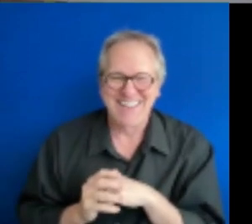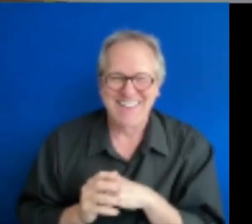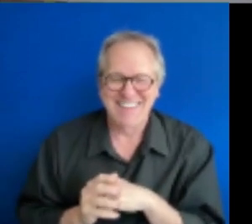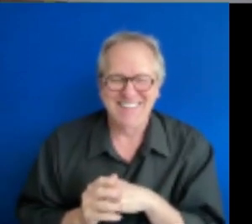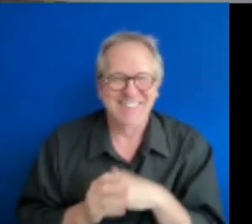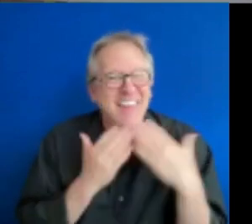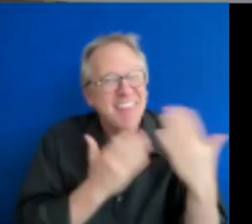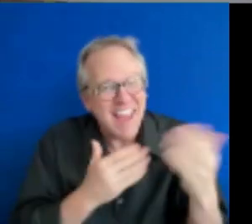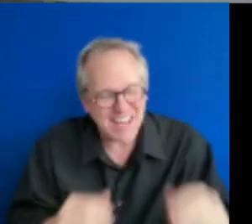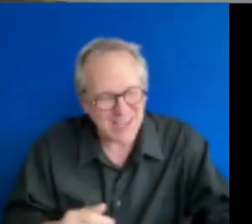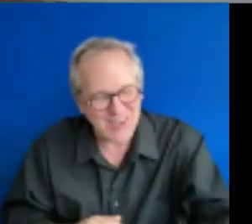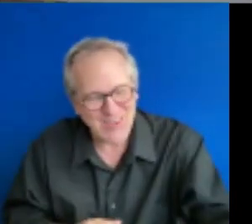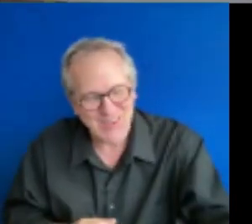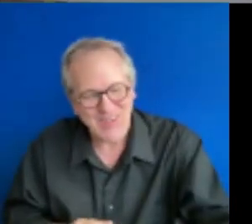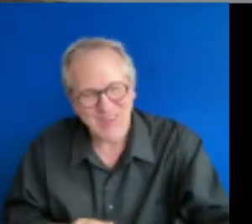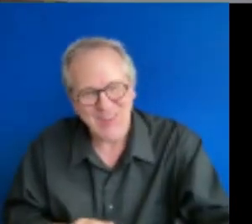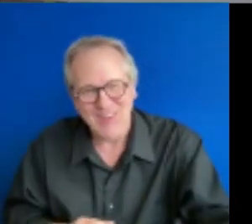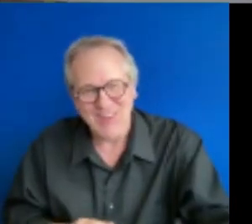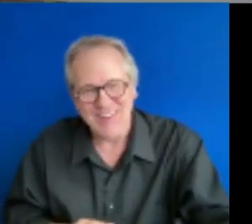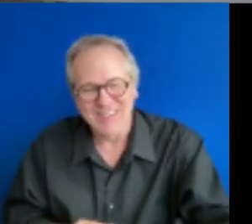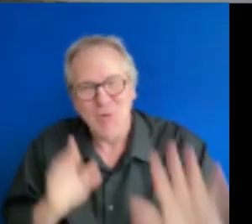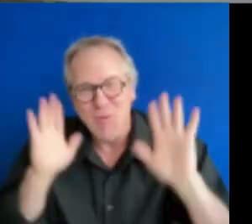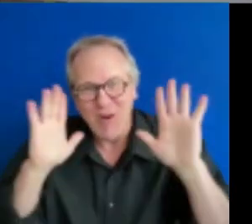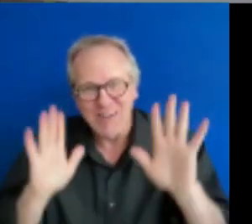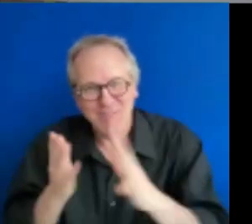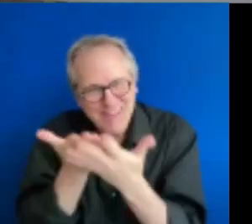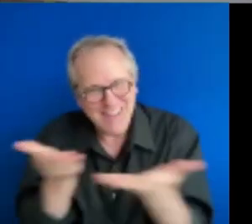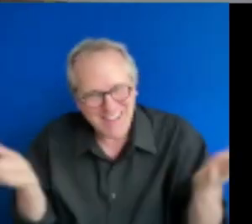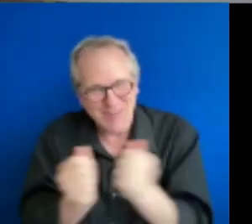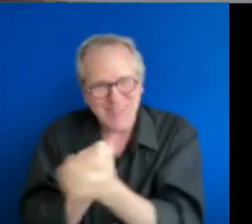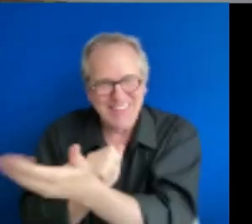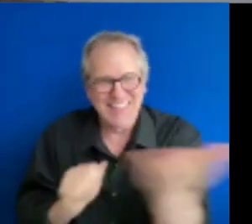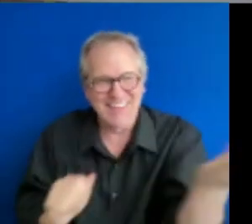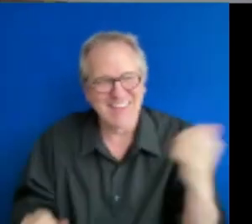Thank you. It is so wonderful to be with you.